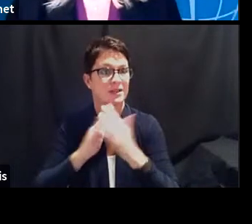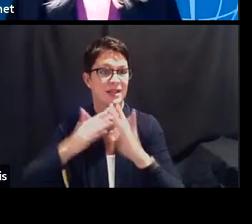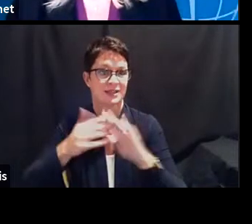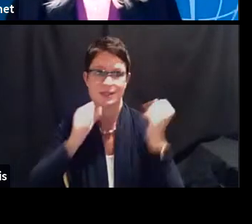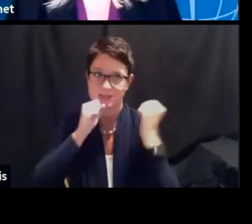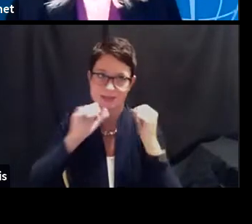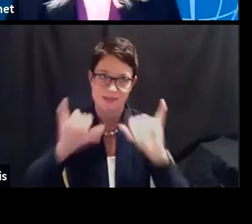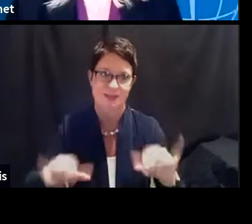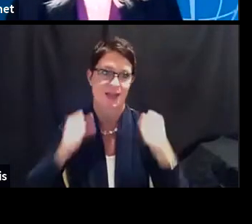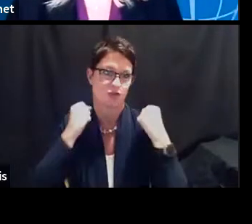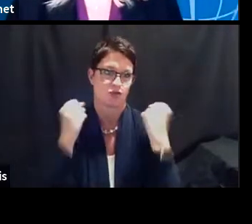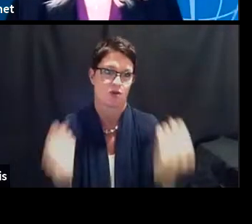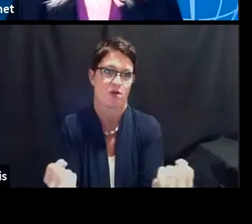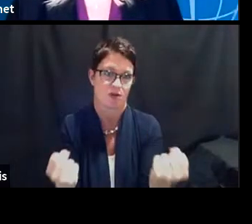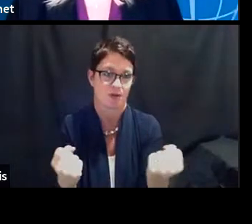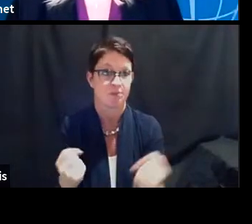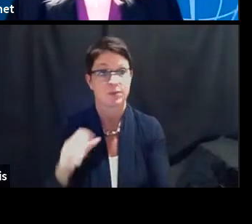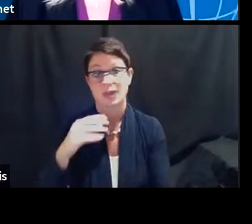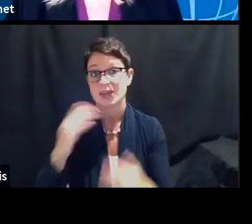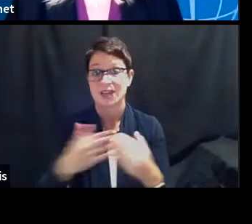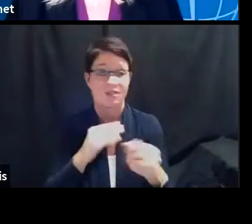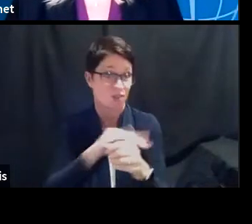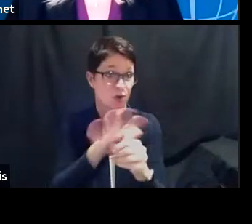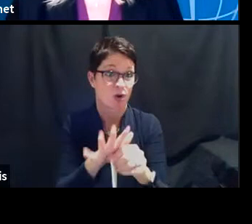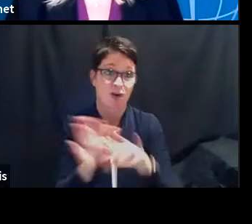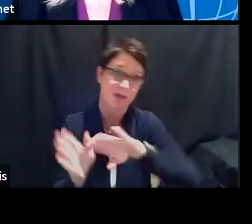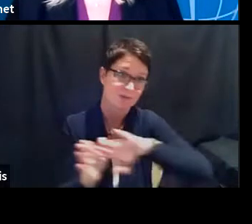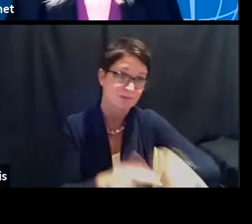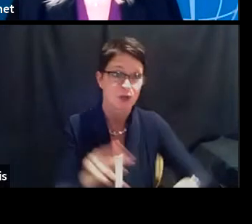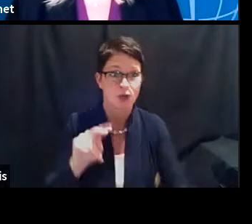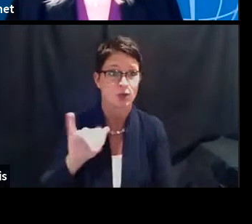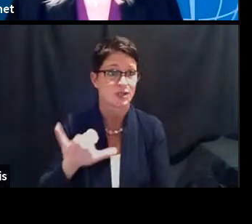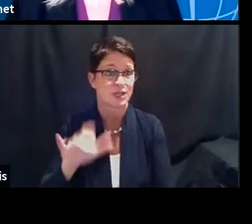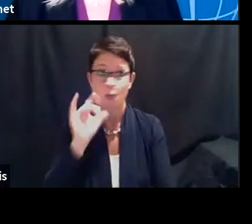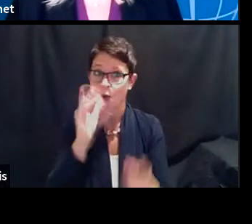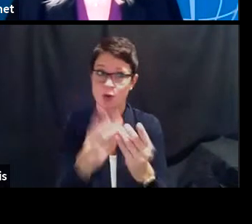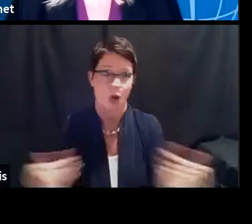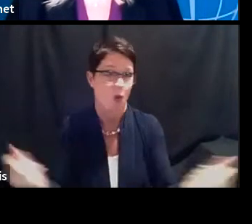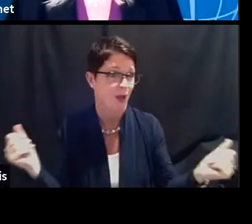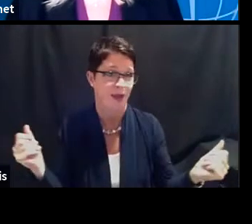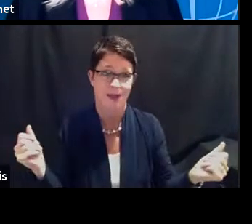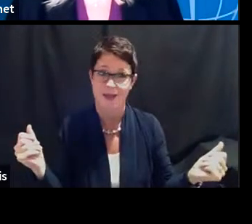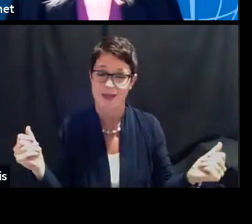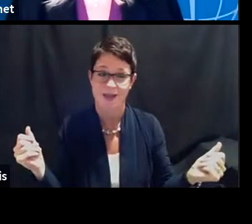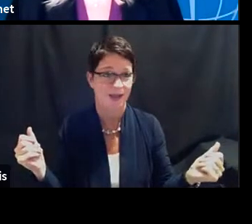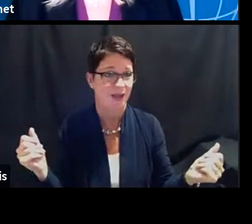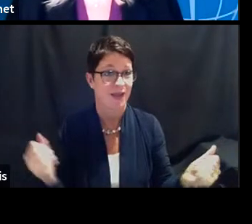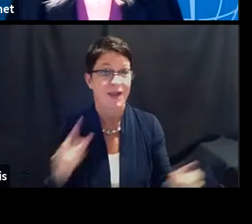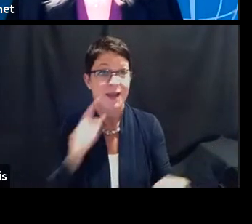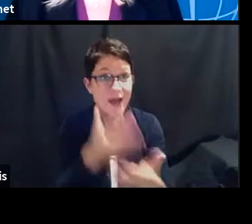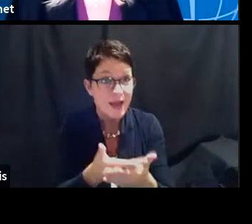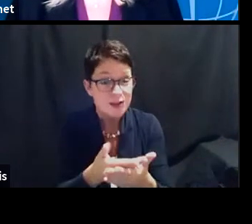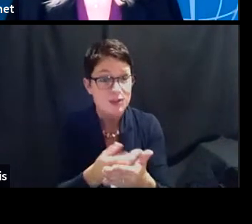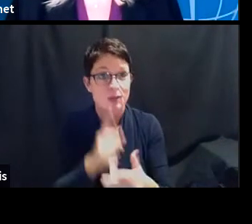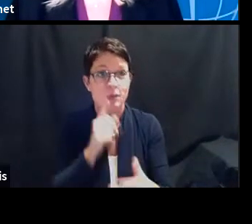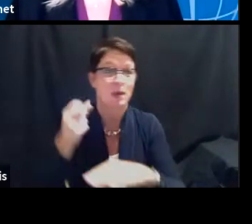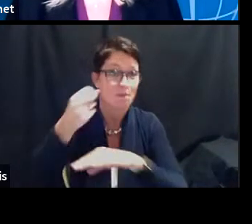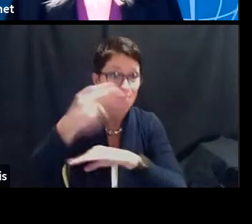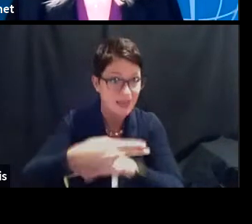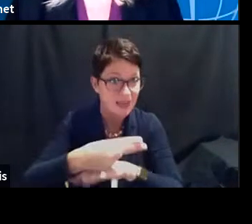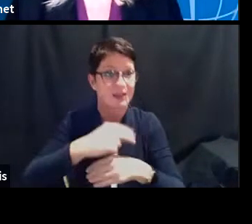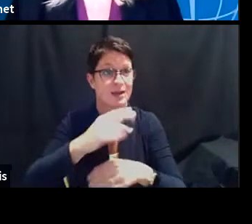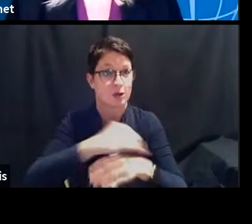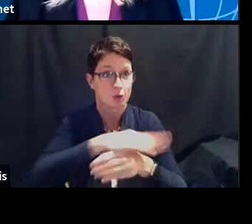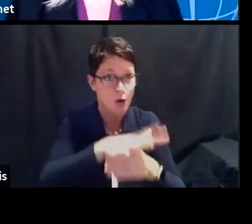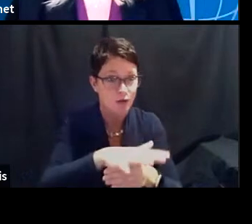strong. Despite COVID, New York City is not going away. In fact, when we defeat this pandemic, this great